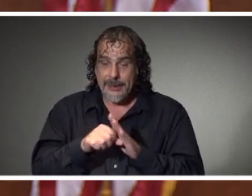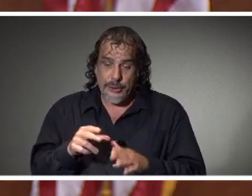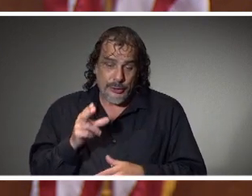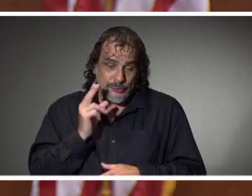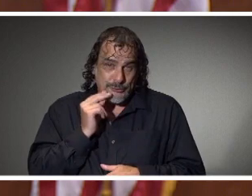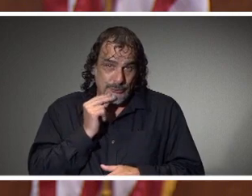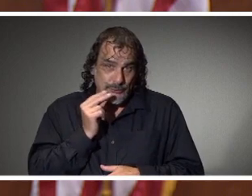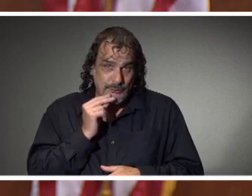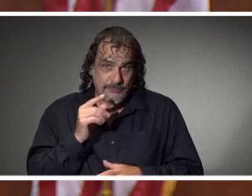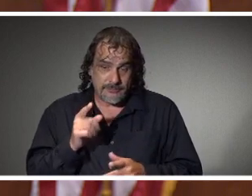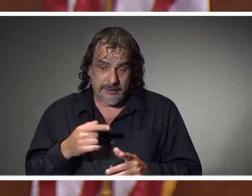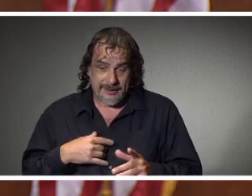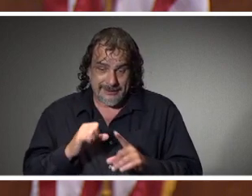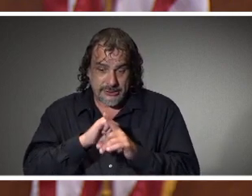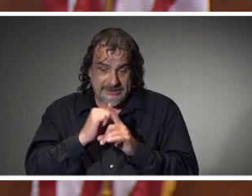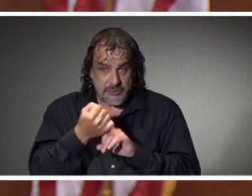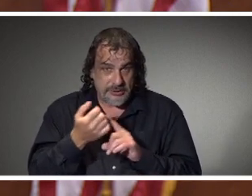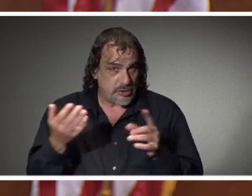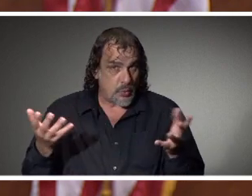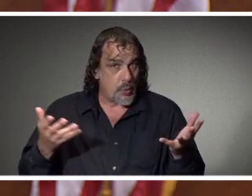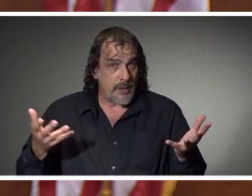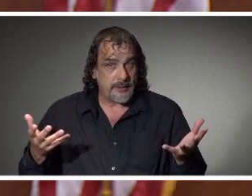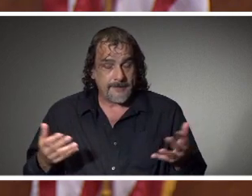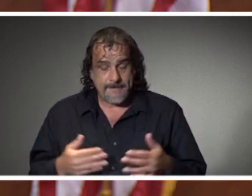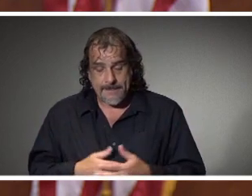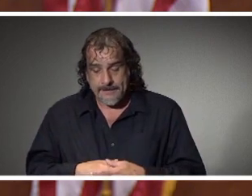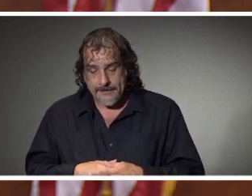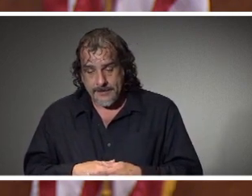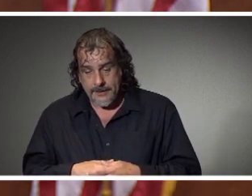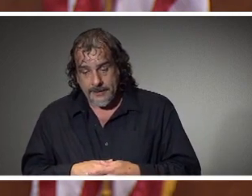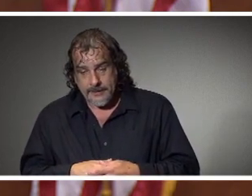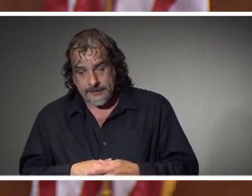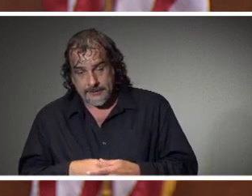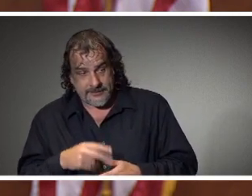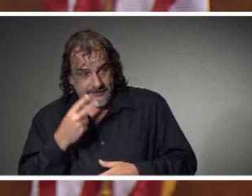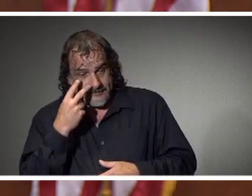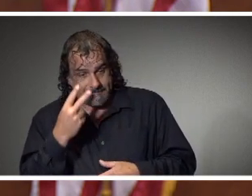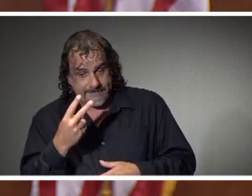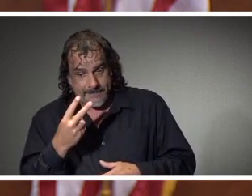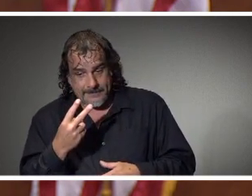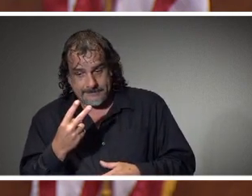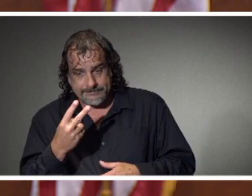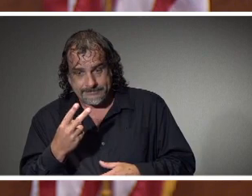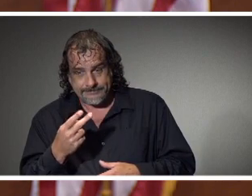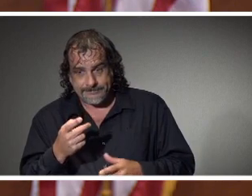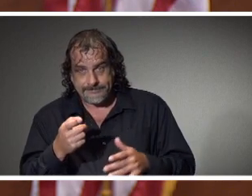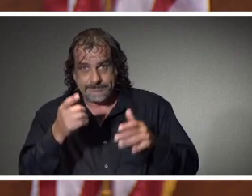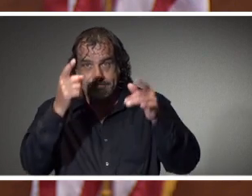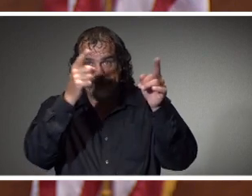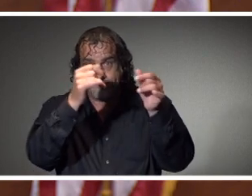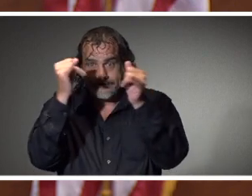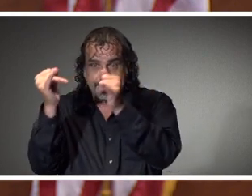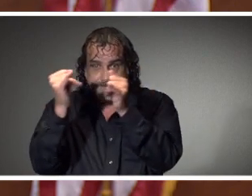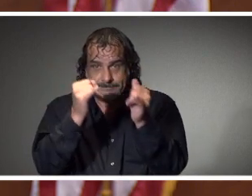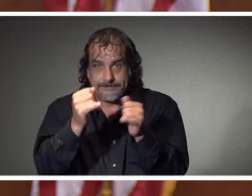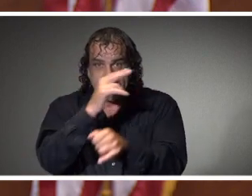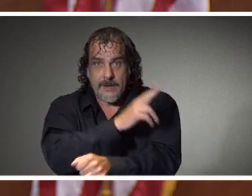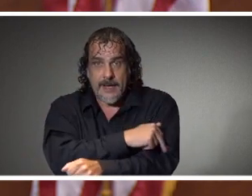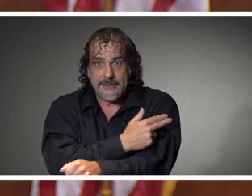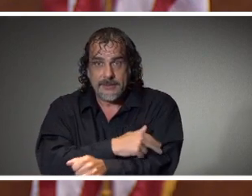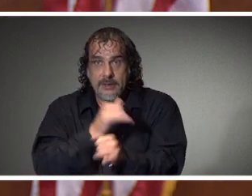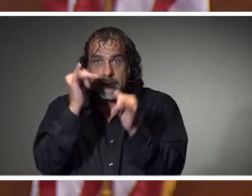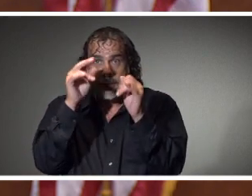environment in which, as we monitor on a individual hospital by hospital